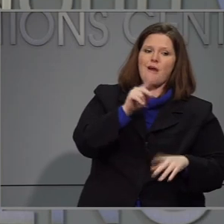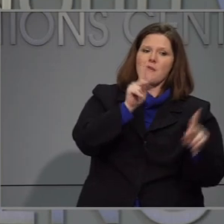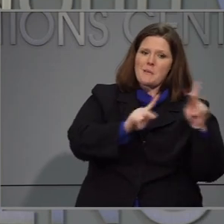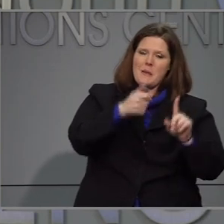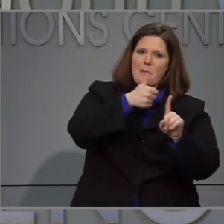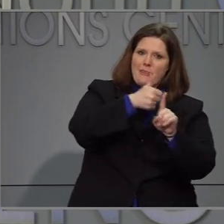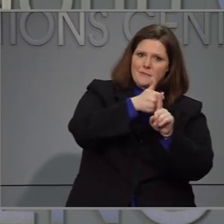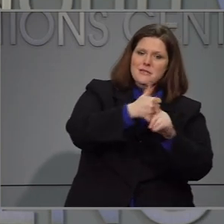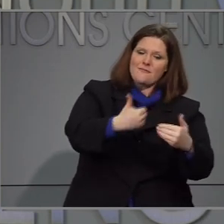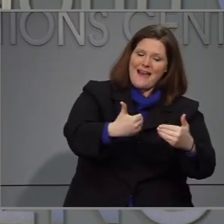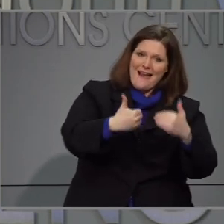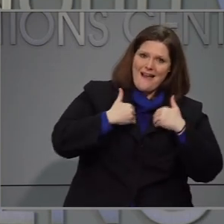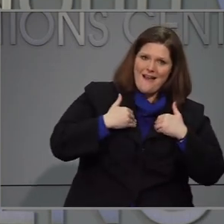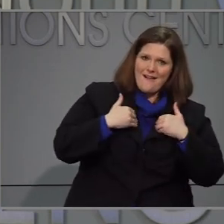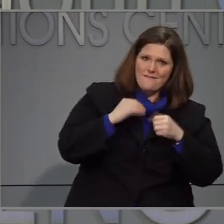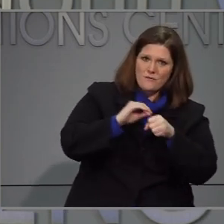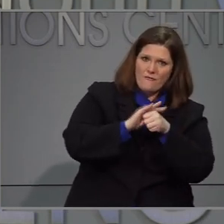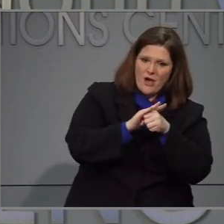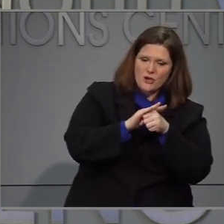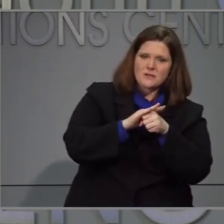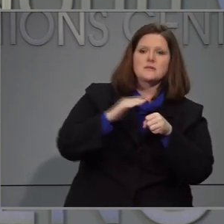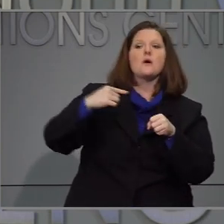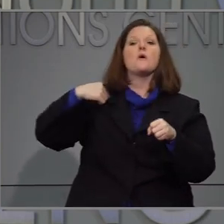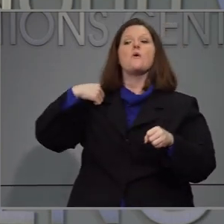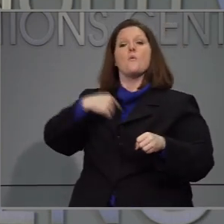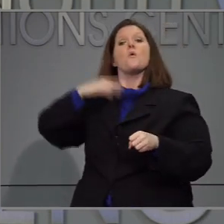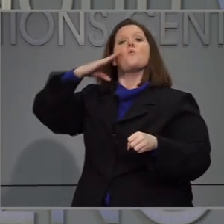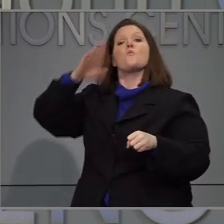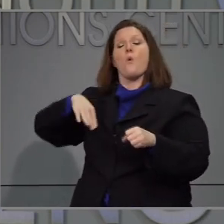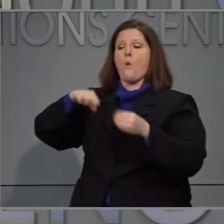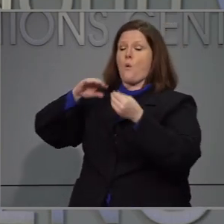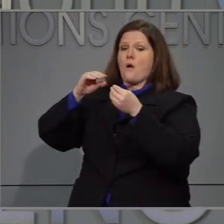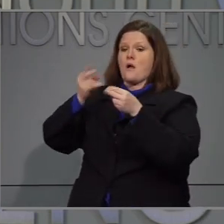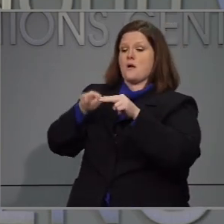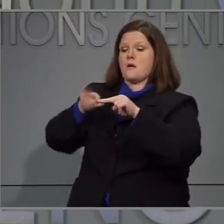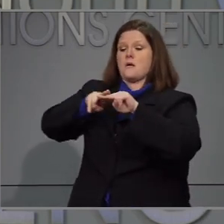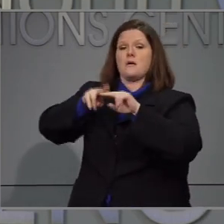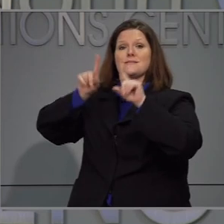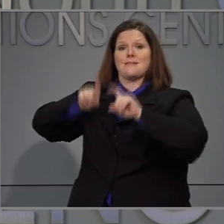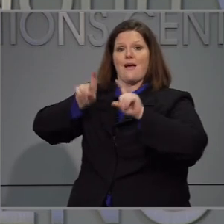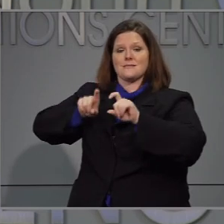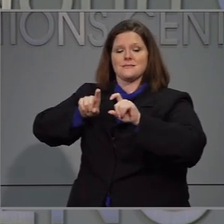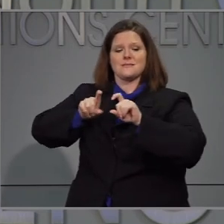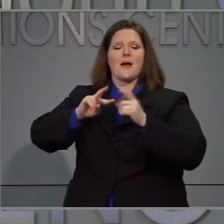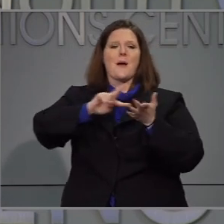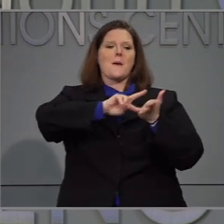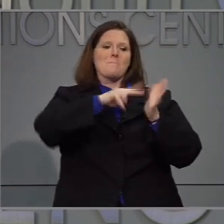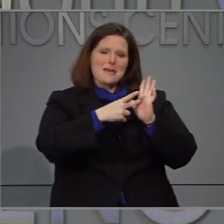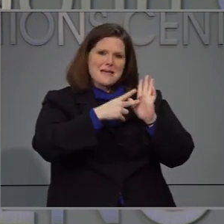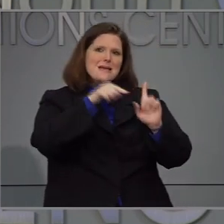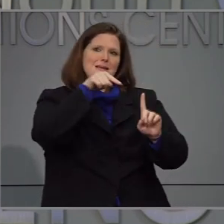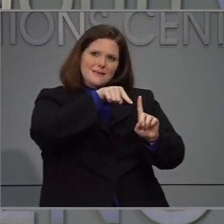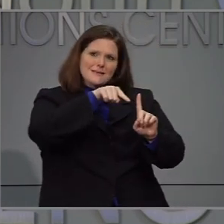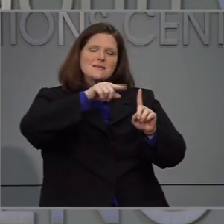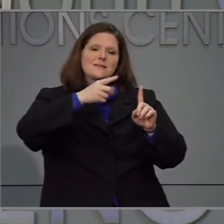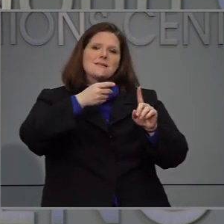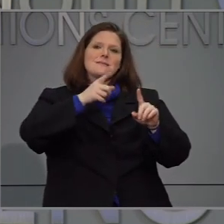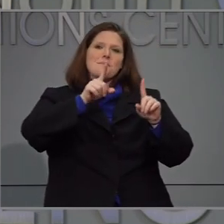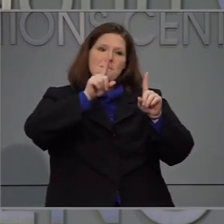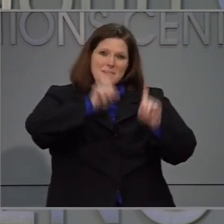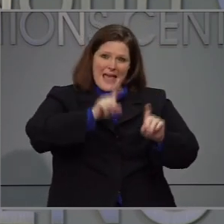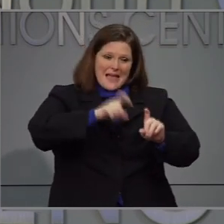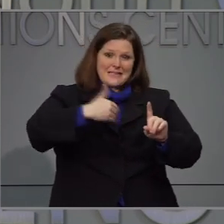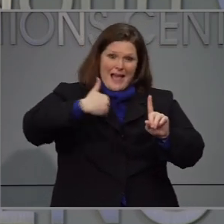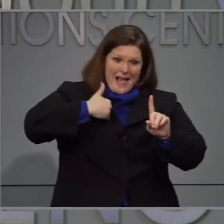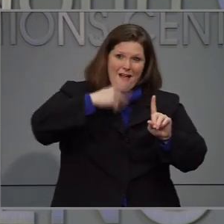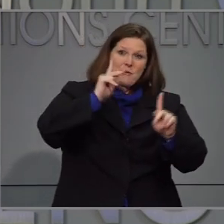more testing we do, which is another criteria that we're looking at and that we're making progress on, the more tests we do, the more positives we're going to